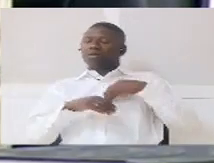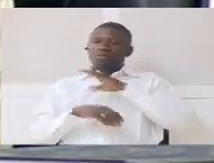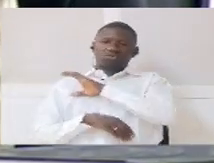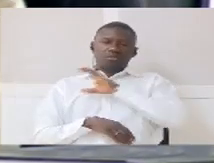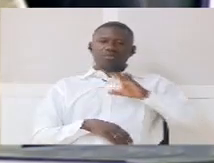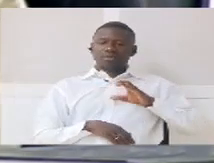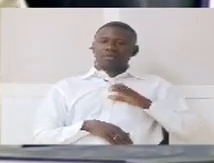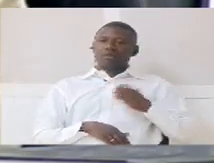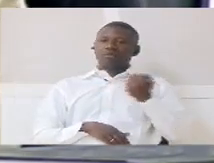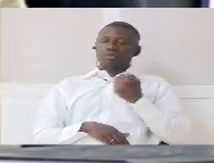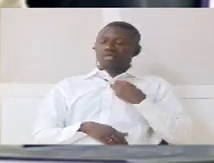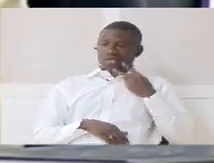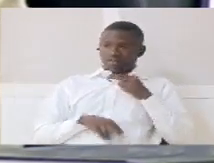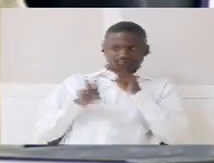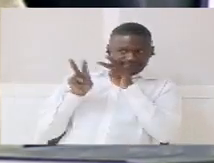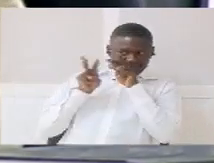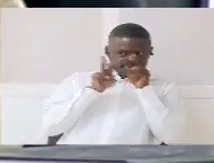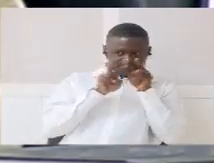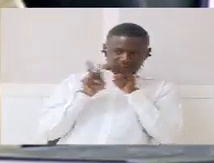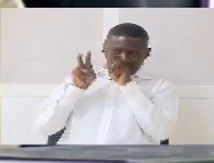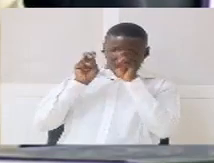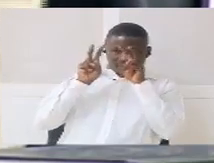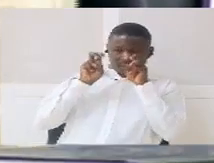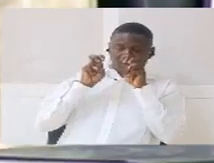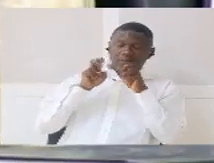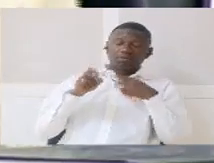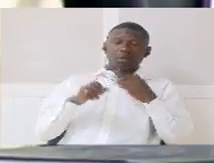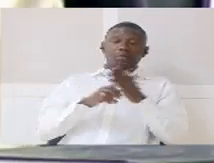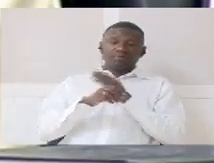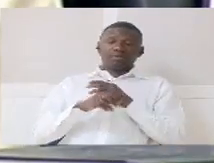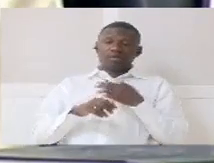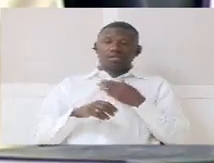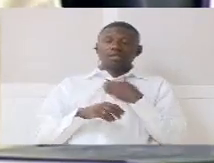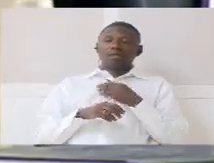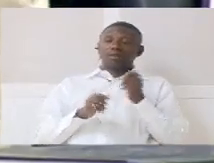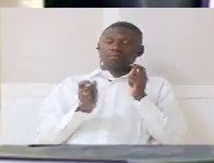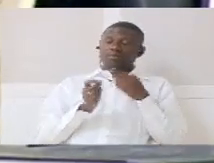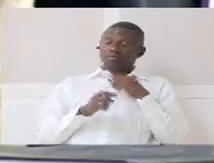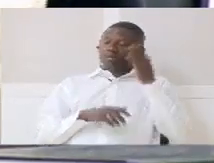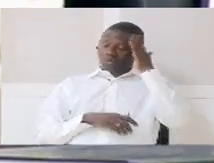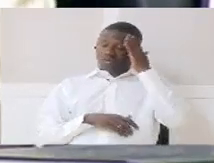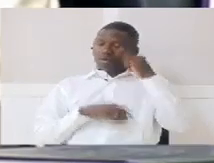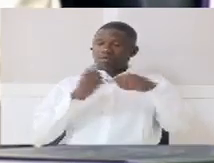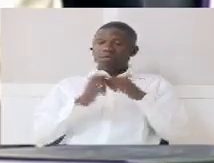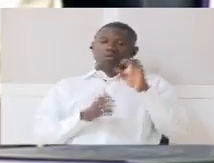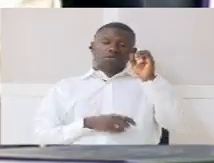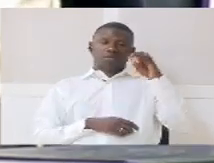away from the monitor. Because I was being monitored before they became aware of at